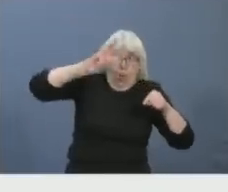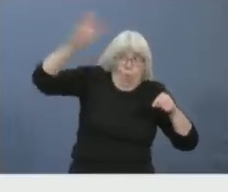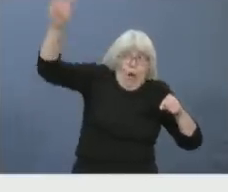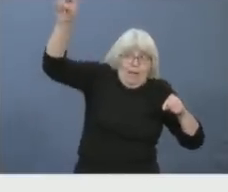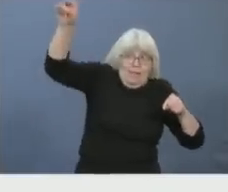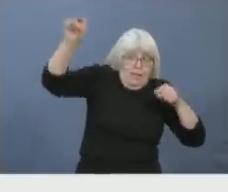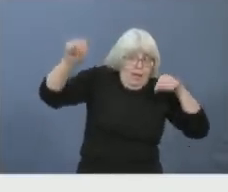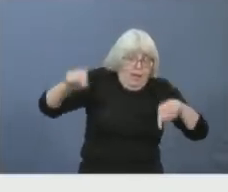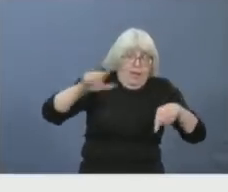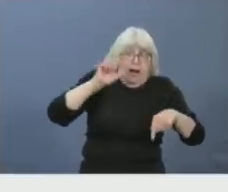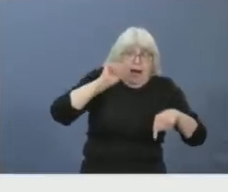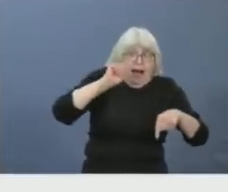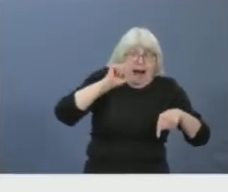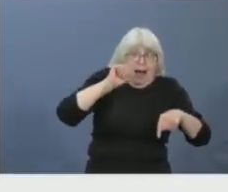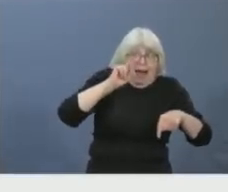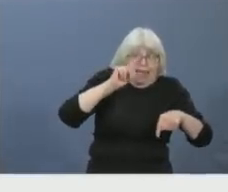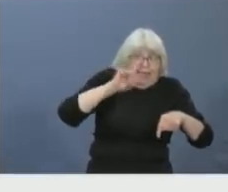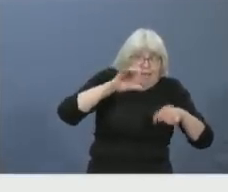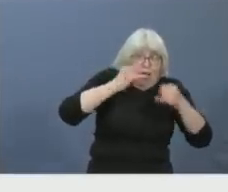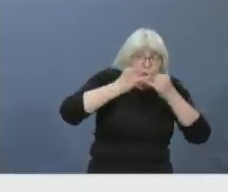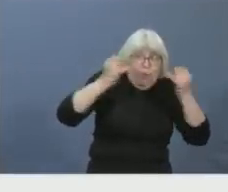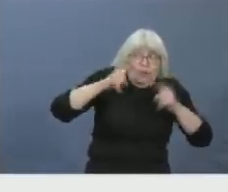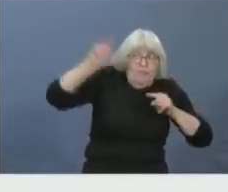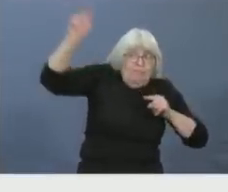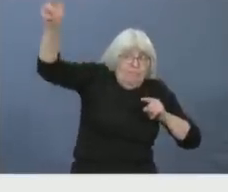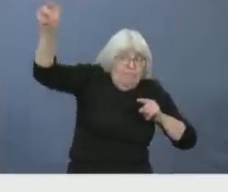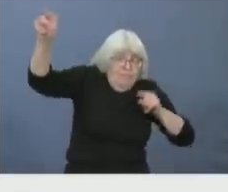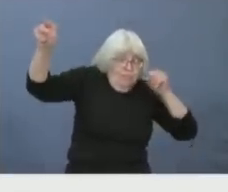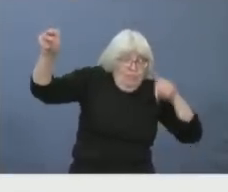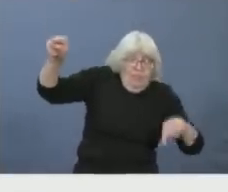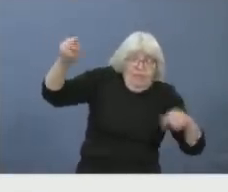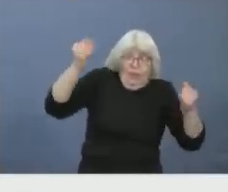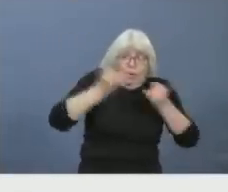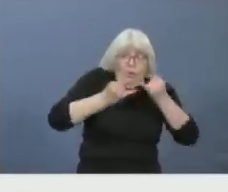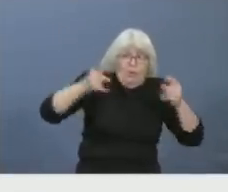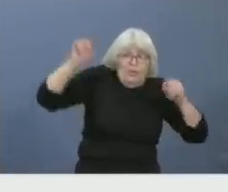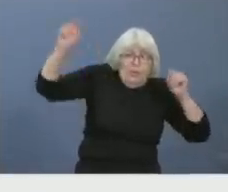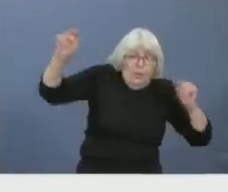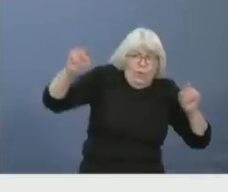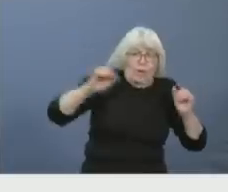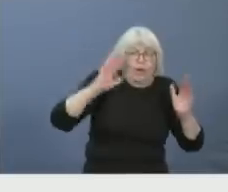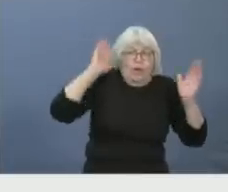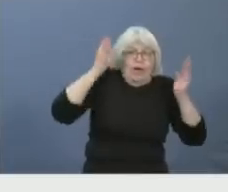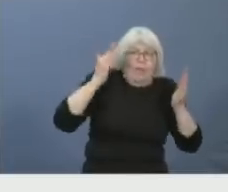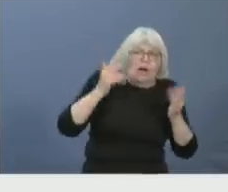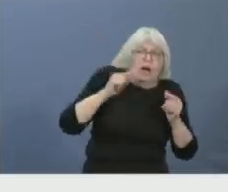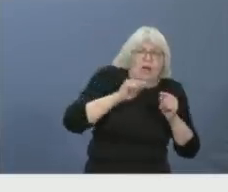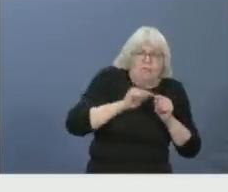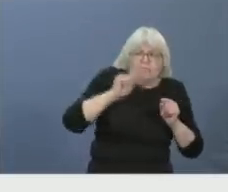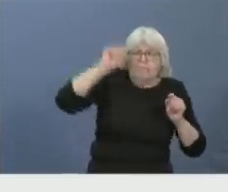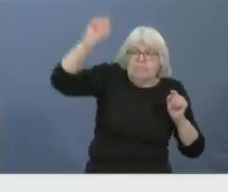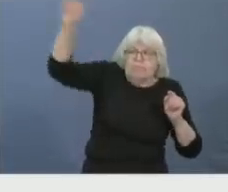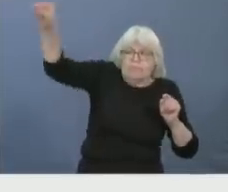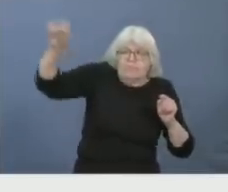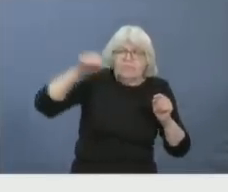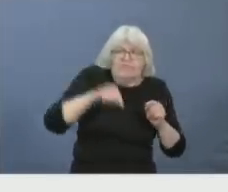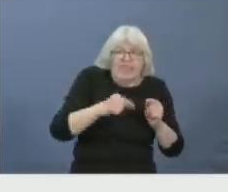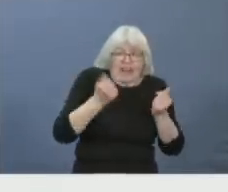worse? What is the capacity here as compared to somewhere else to fight these fires?